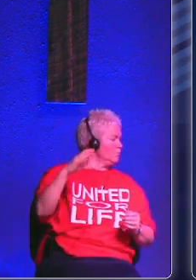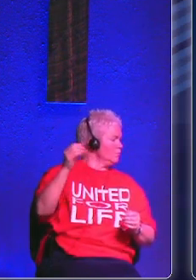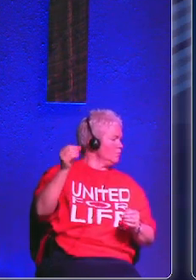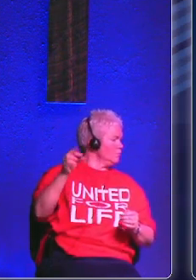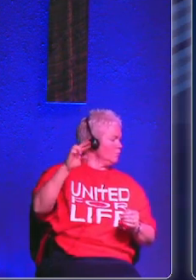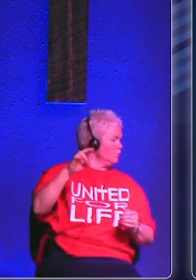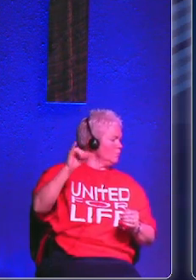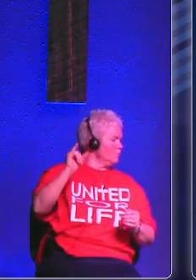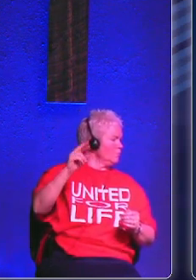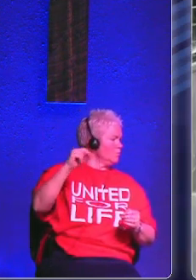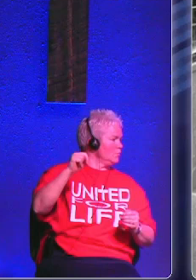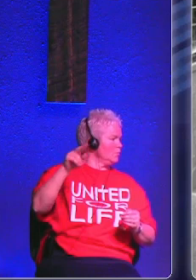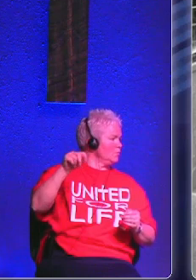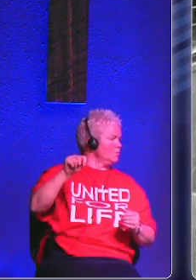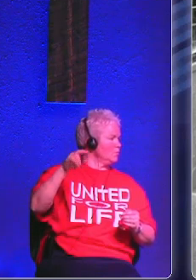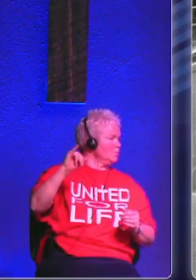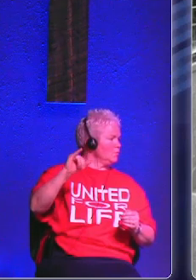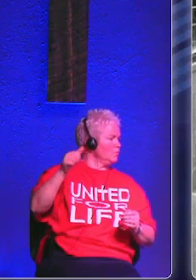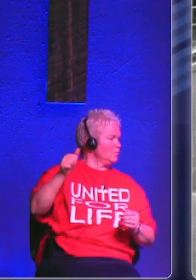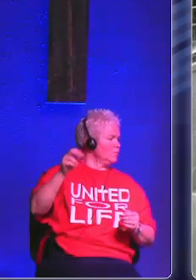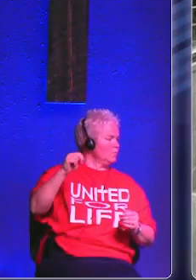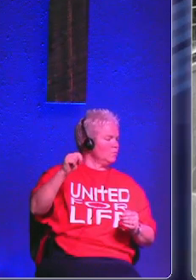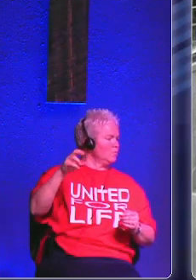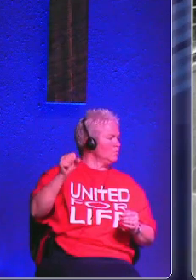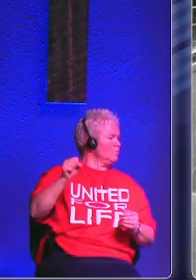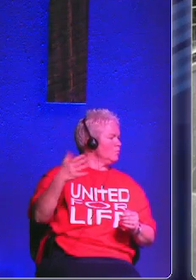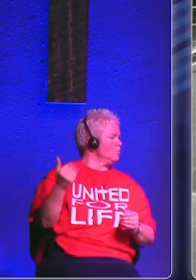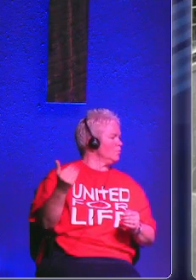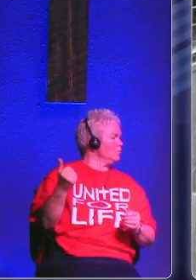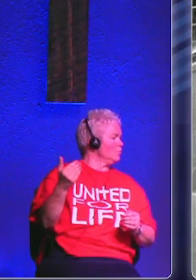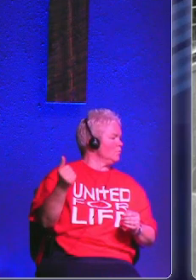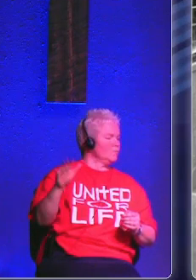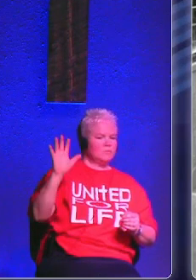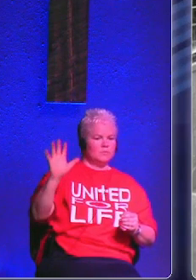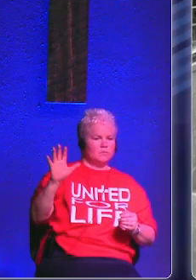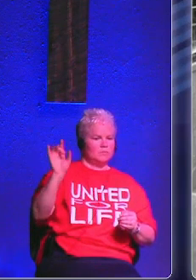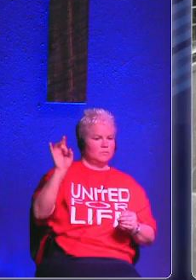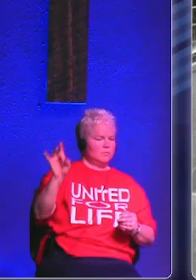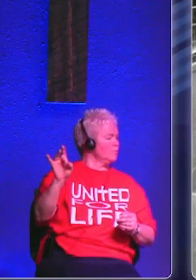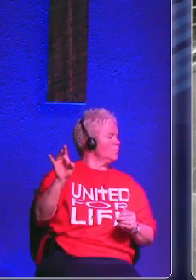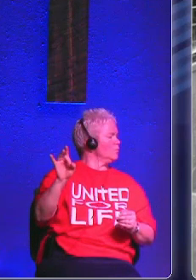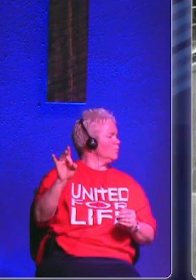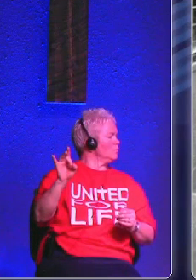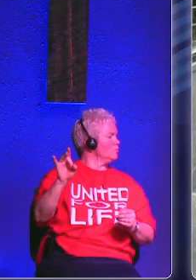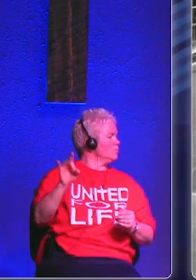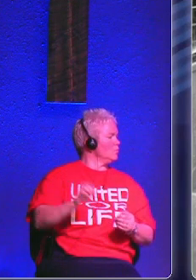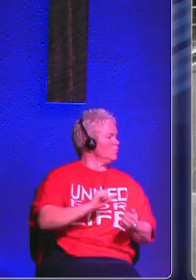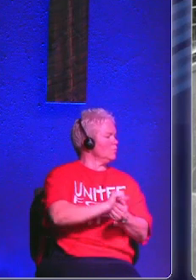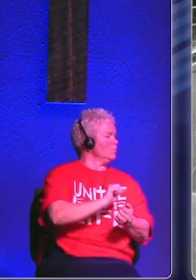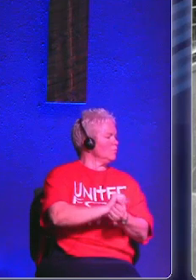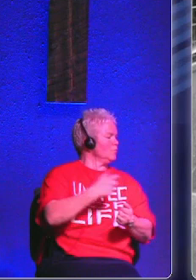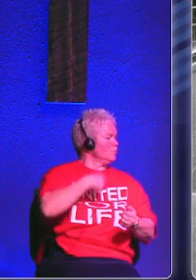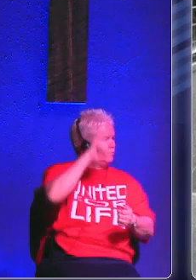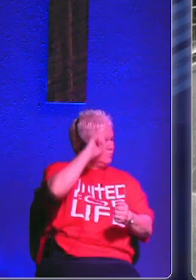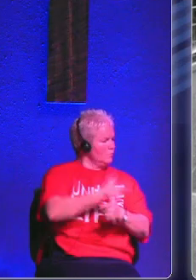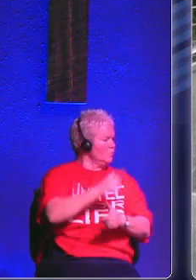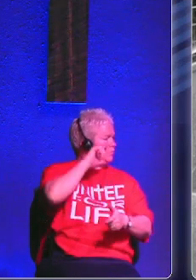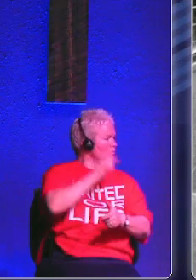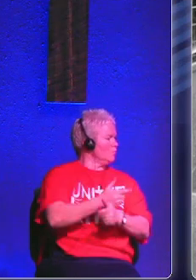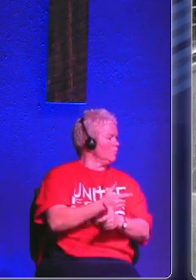1 Corinthians 15:58 says this, "Therefore, my beloved brothers and sisters, be